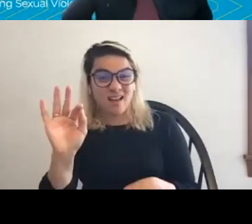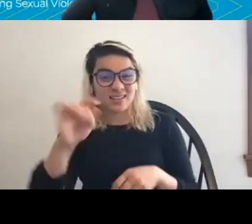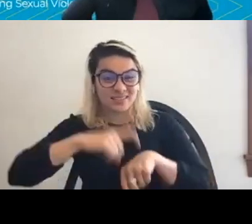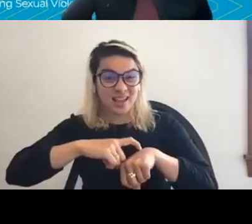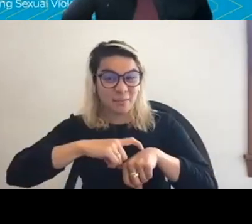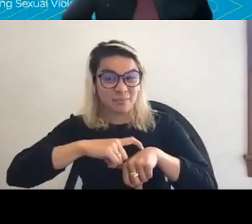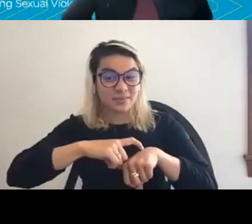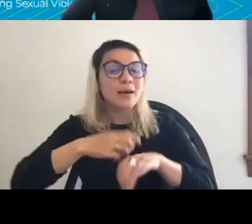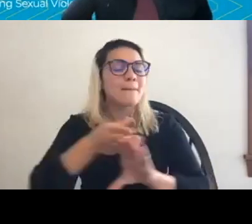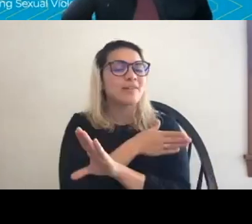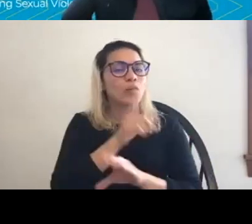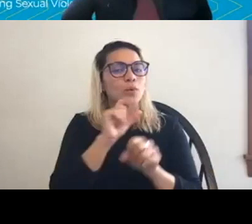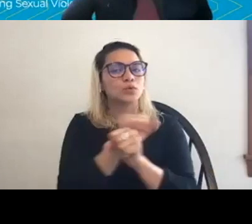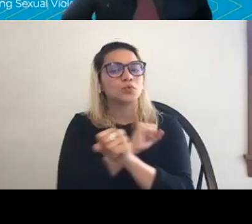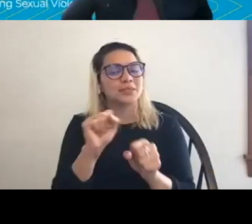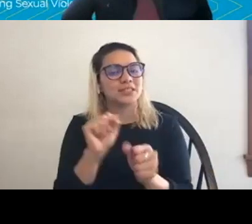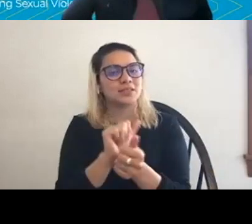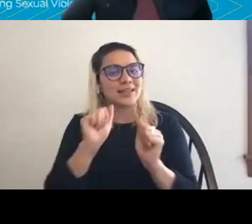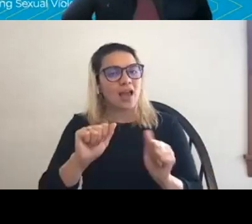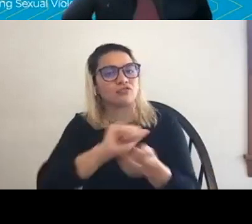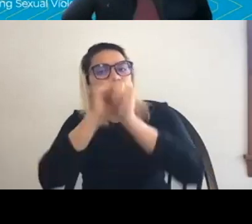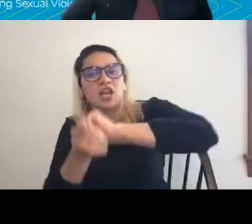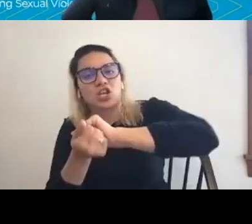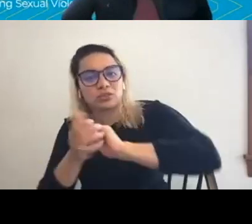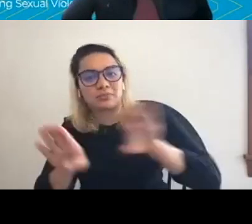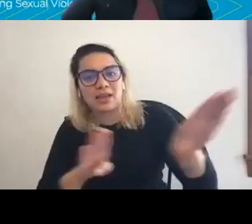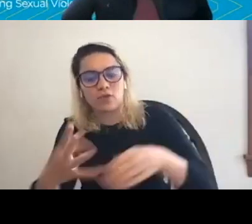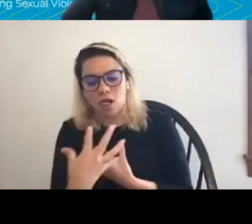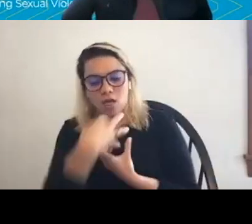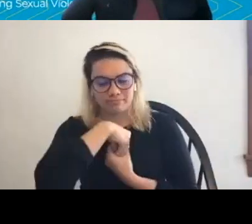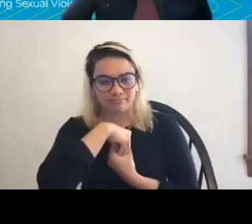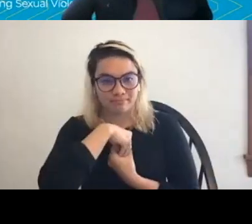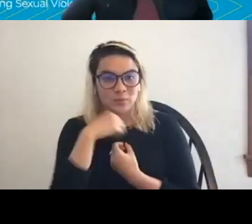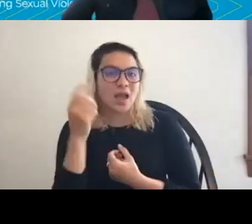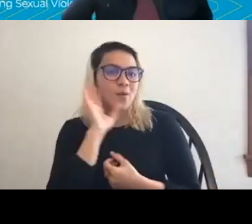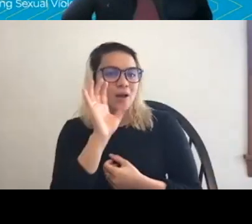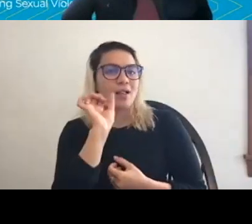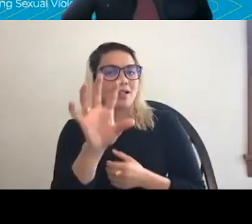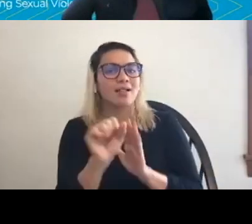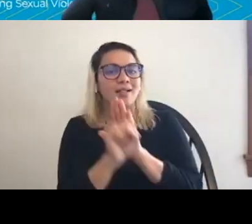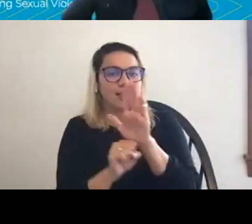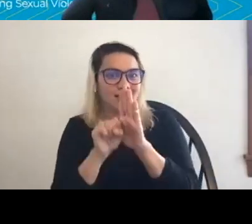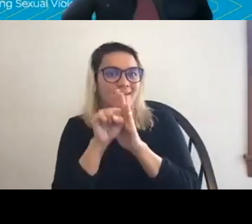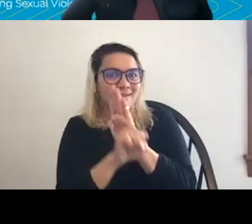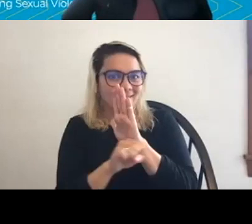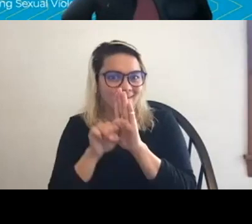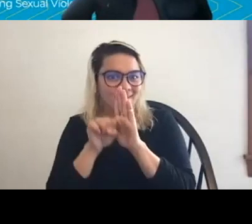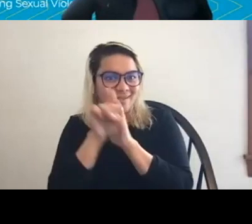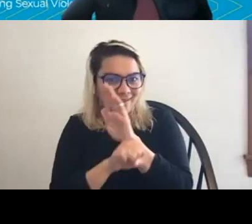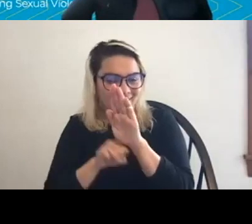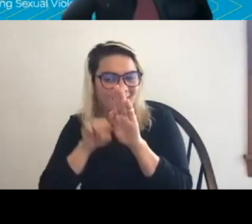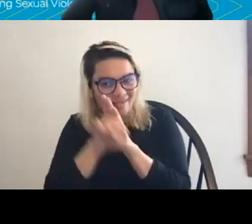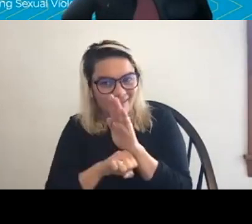actual mentality of how we do something. And so you will hear me say something over and over and over and over and over and